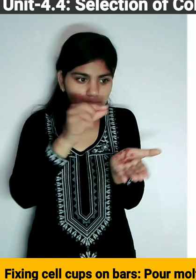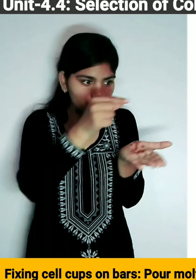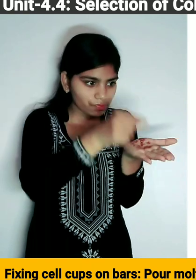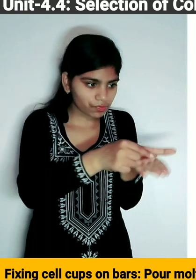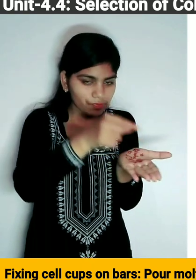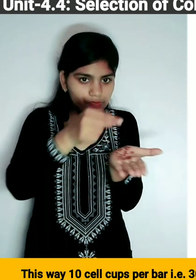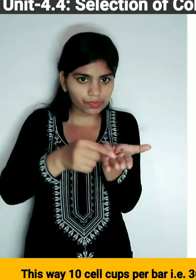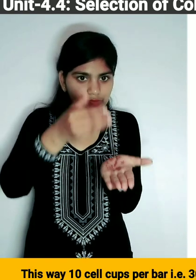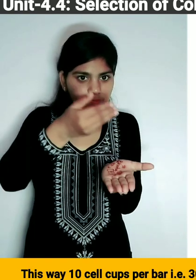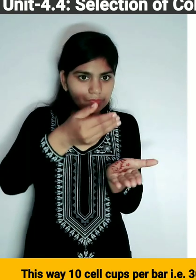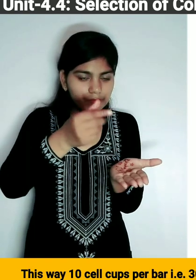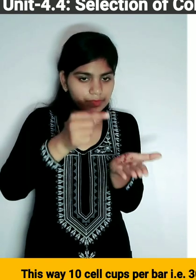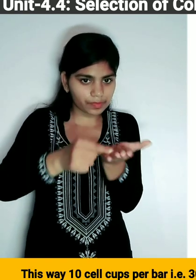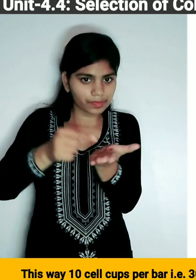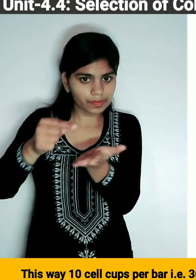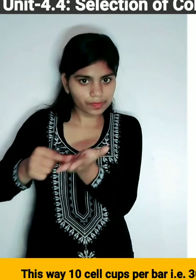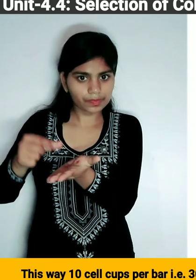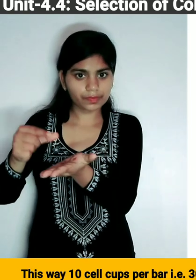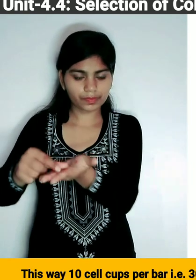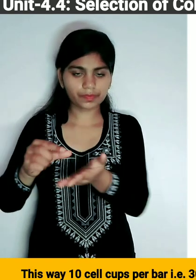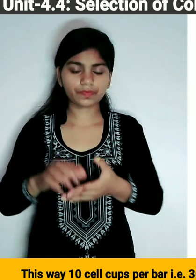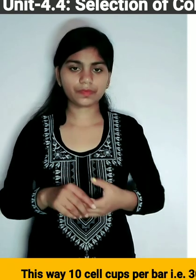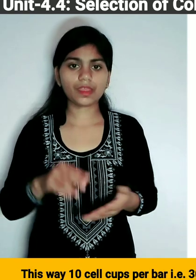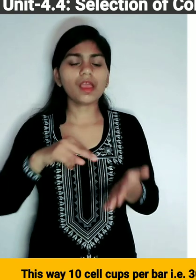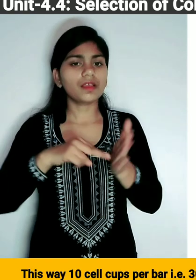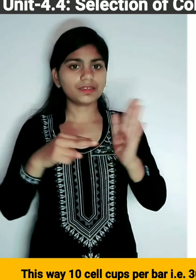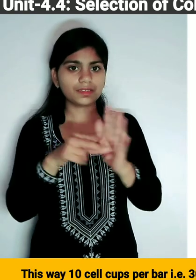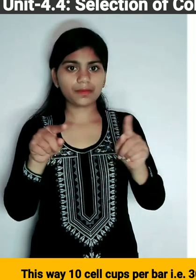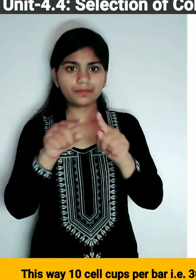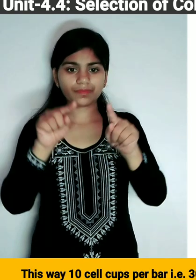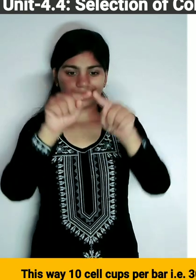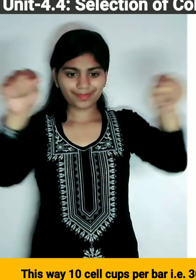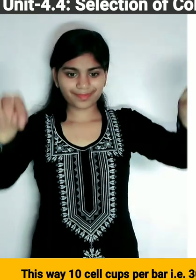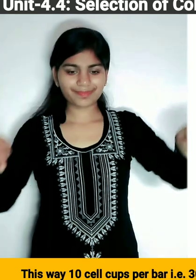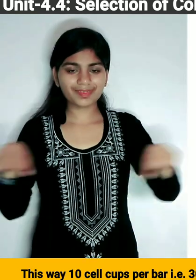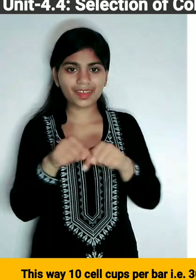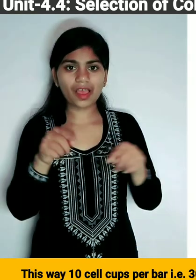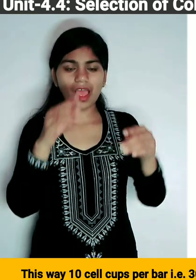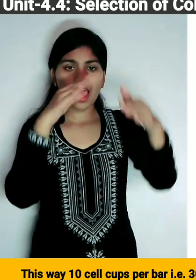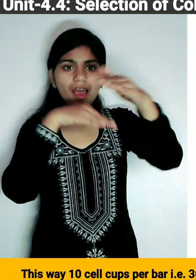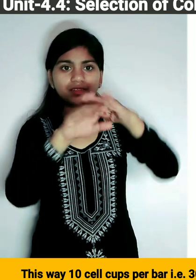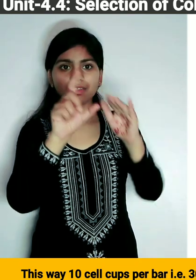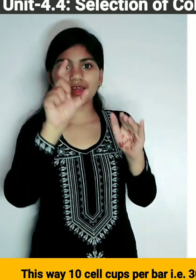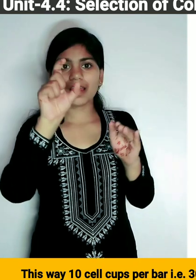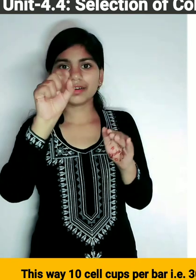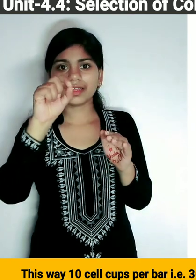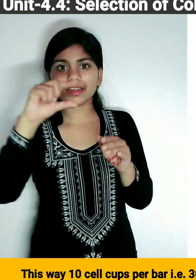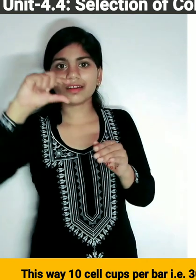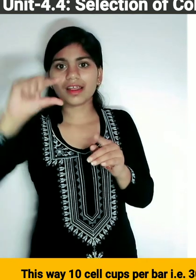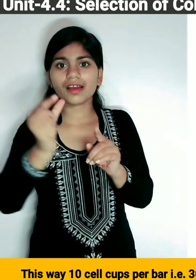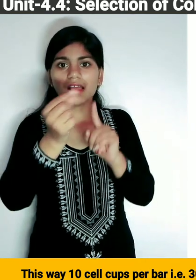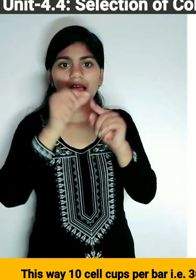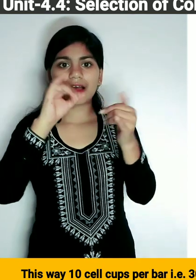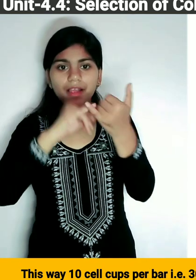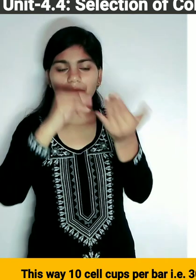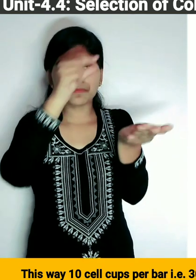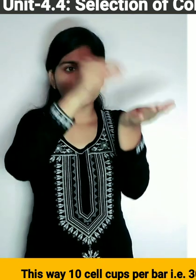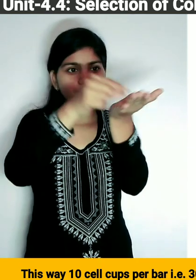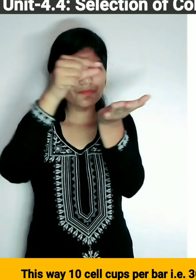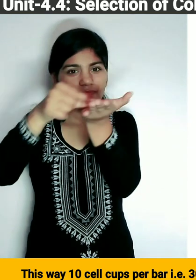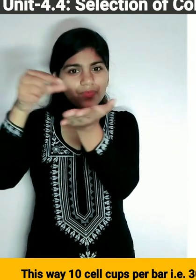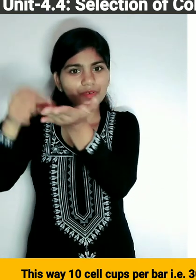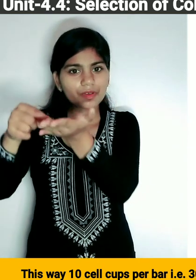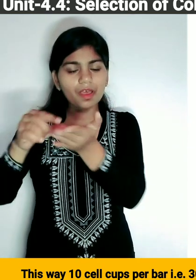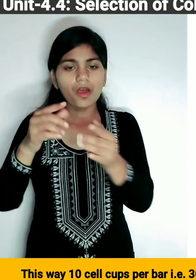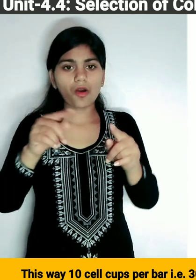This way, 10 cell cups per bar, that is 30 cell cups per frame,